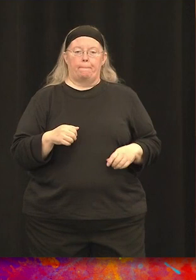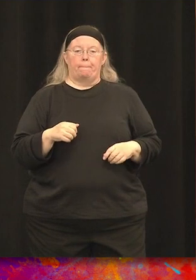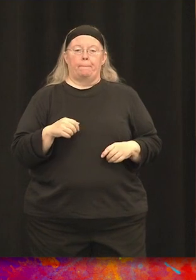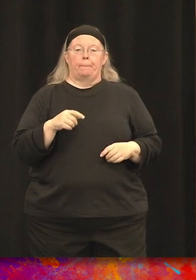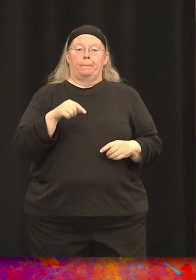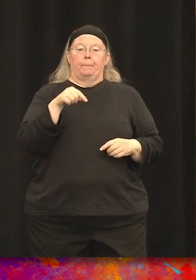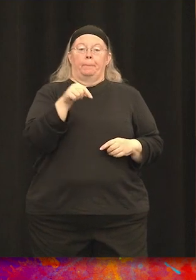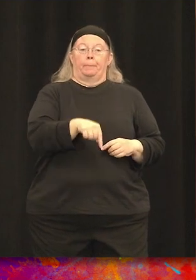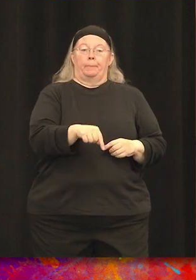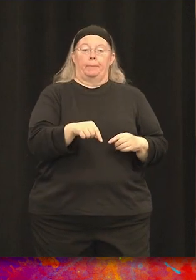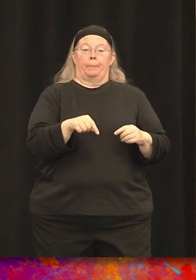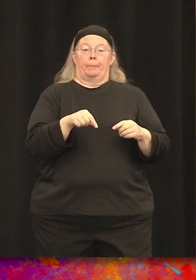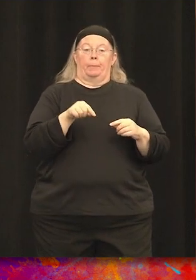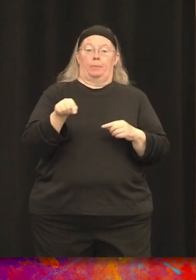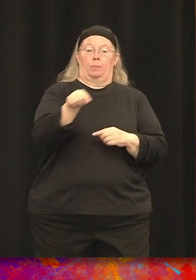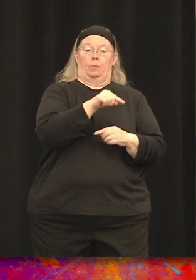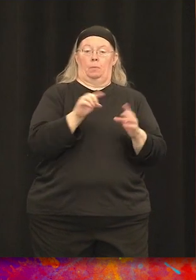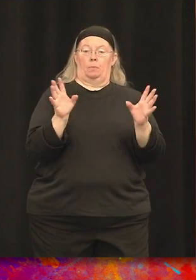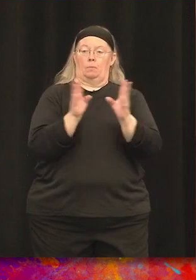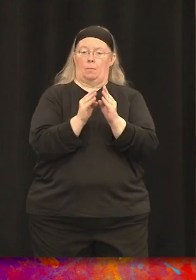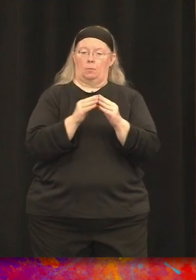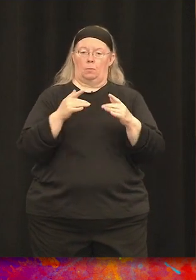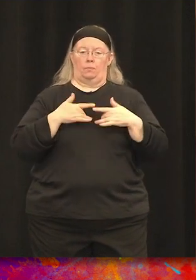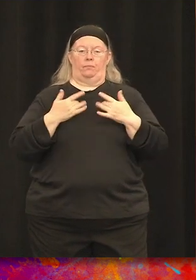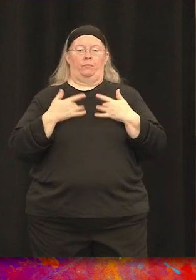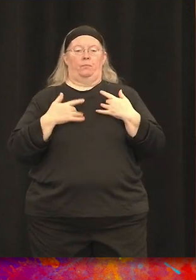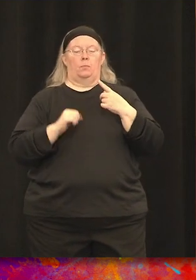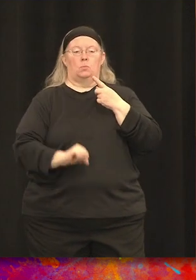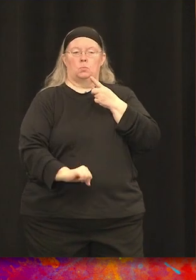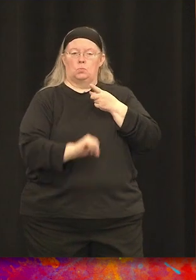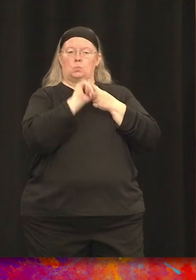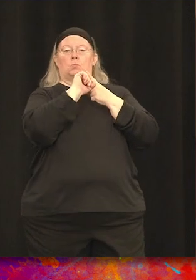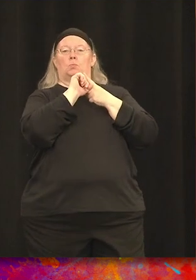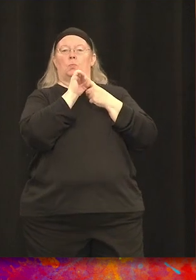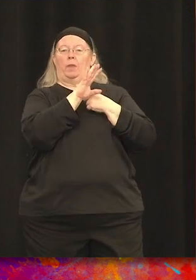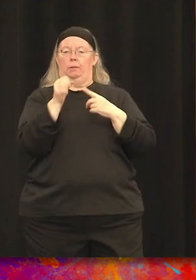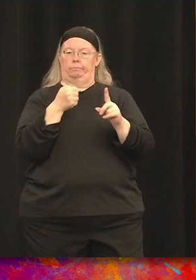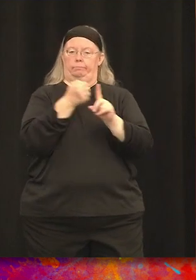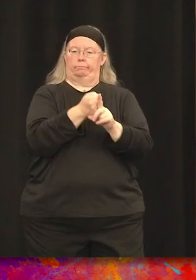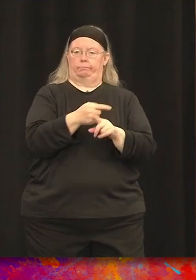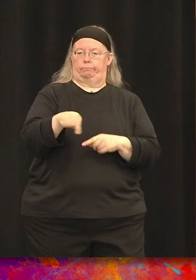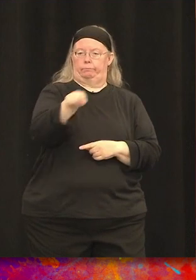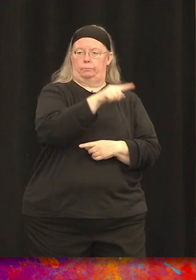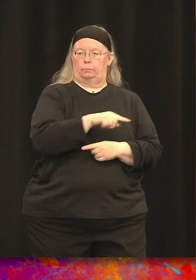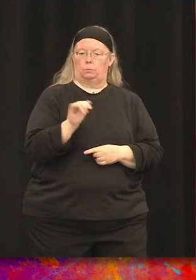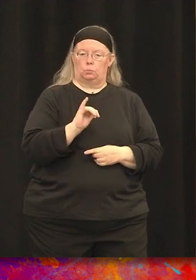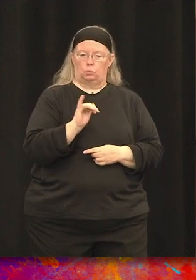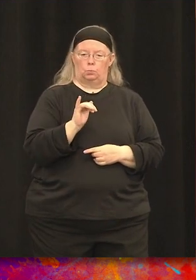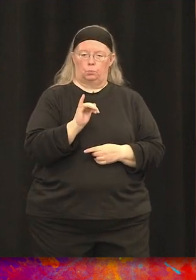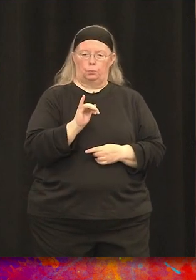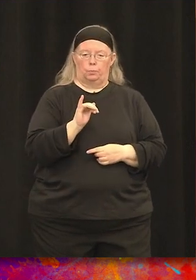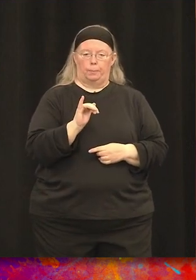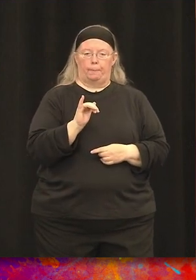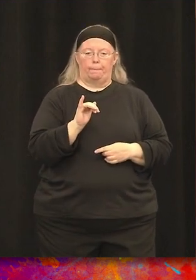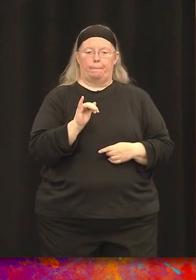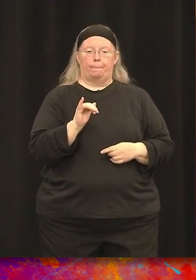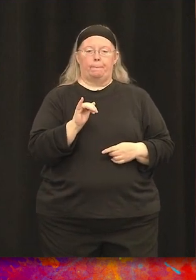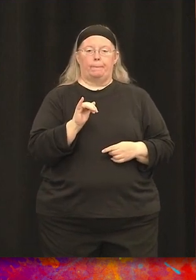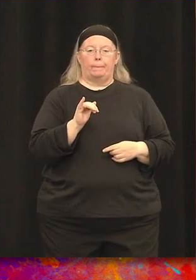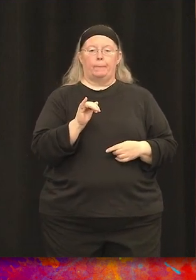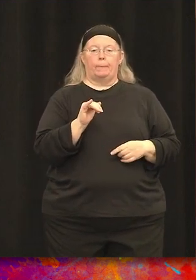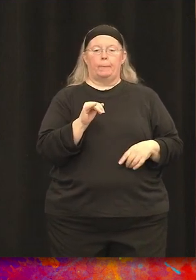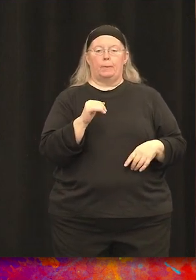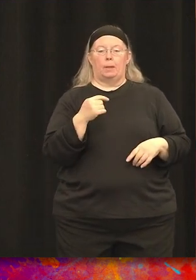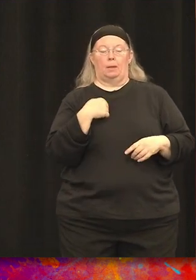well. I've seen the change that comes over someone when for the first time they meet another person with Usher syndrome, someone